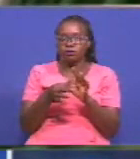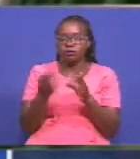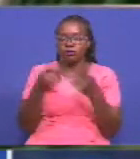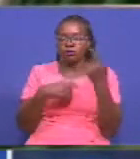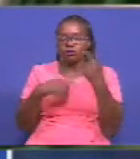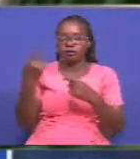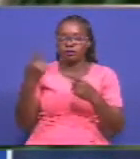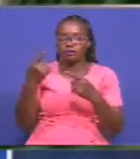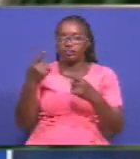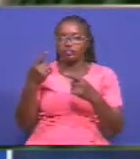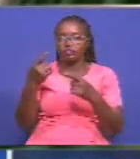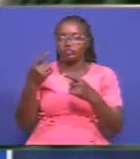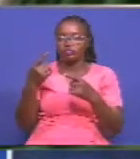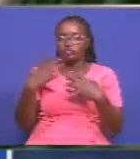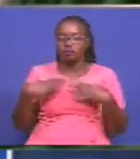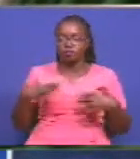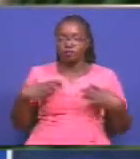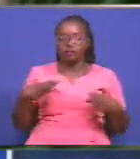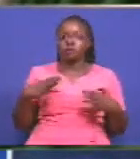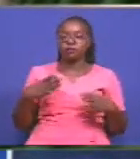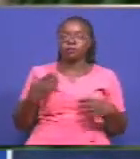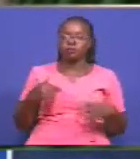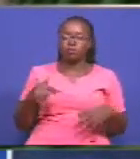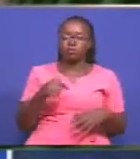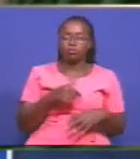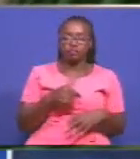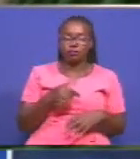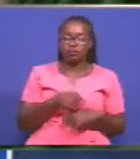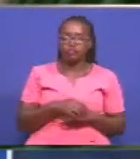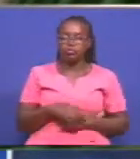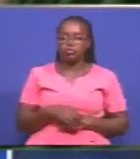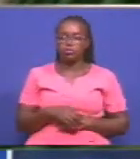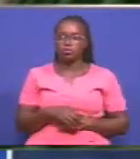ushindi utakuwa wa wananchi wa nchi zetu mbili.